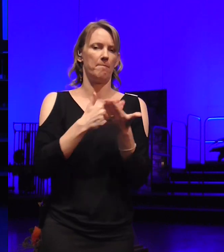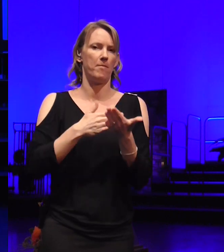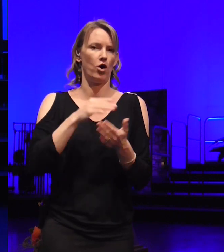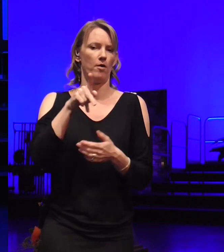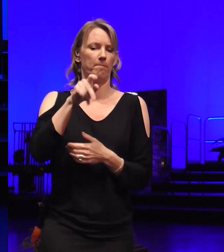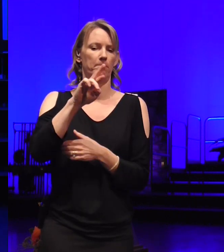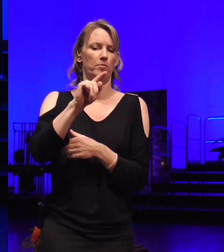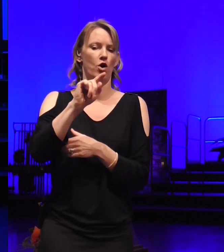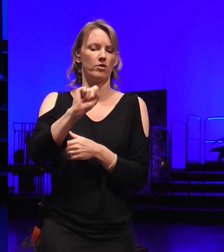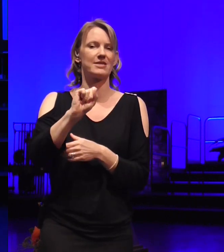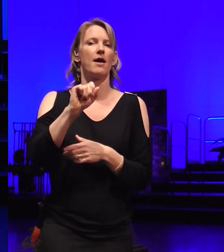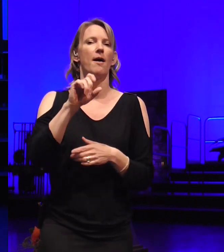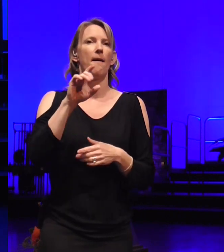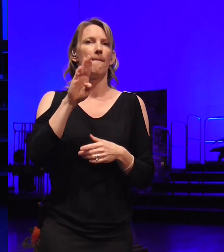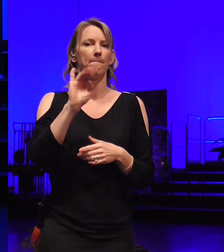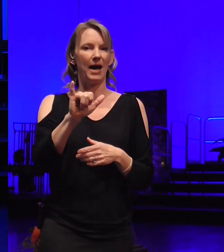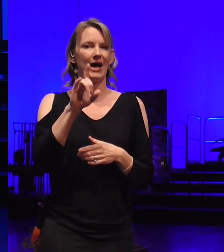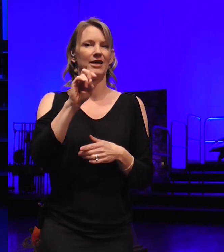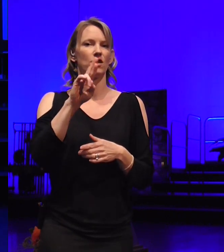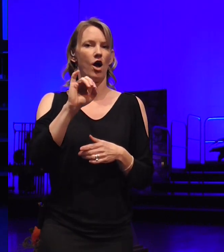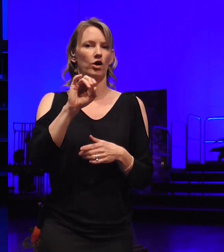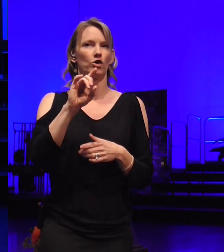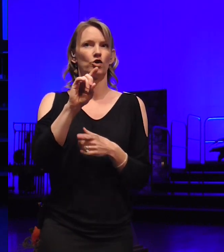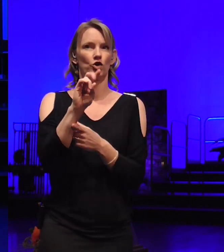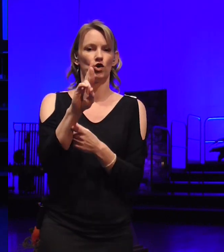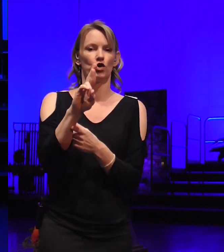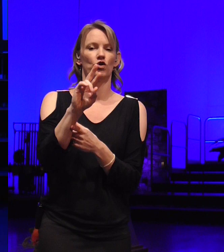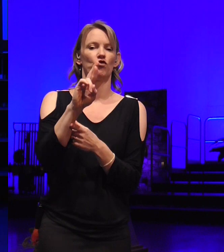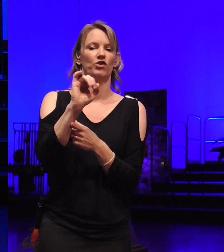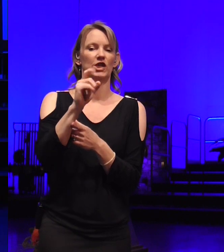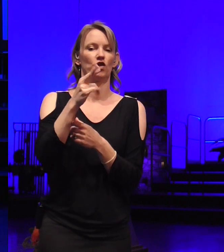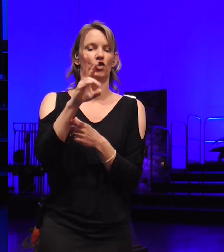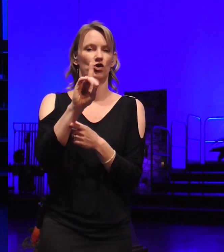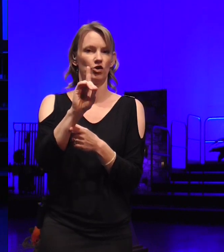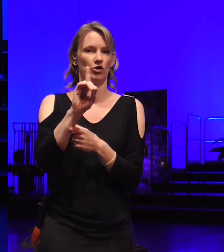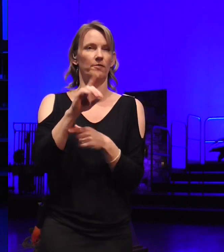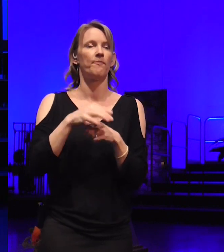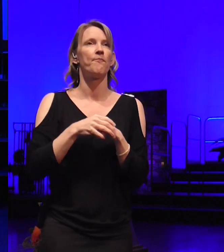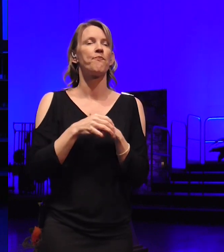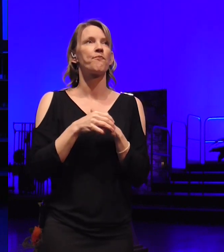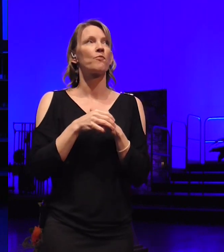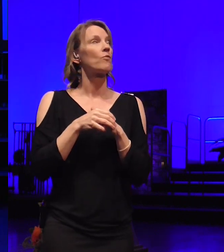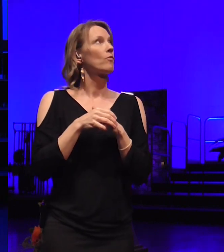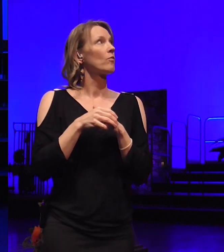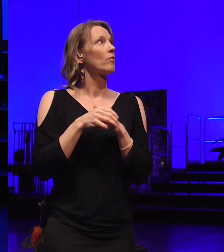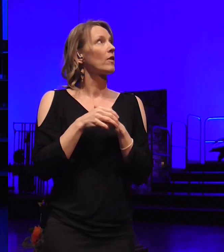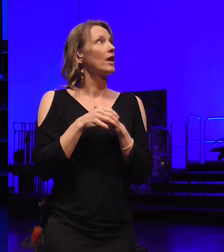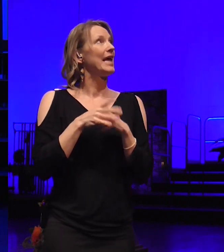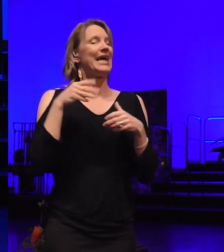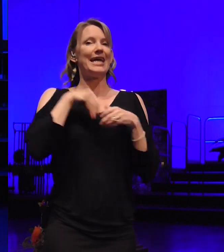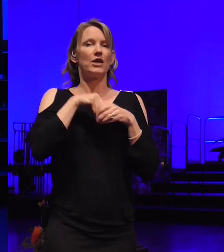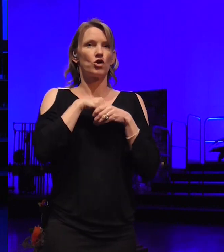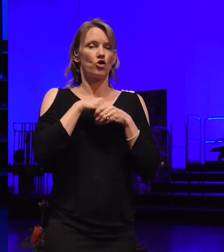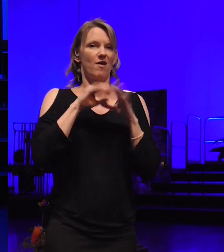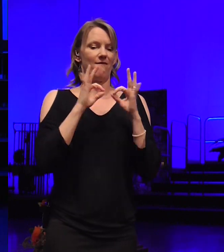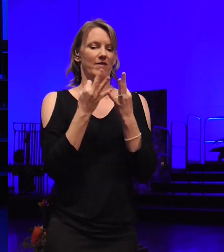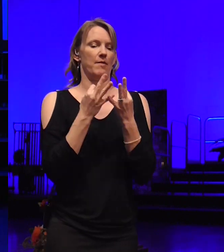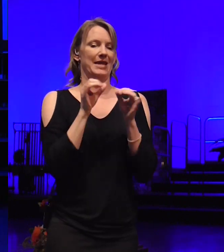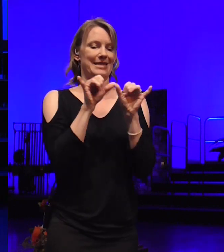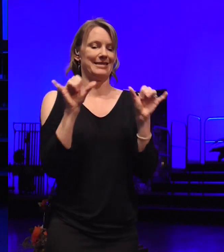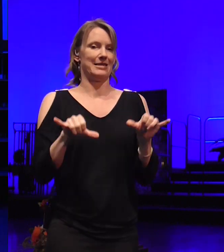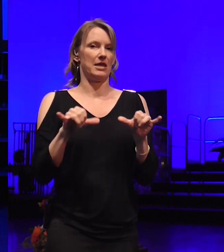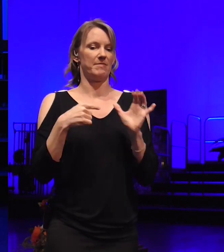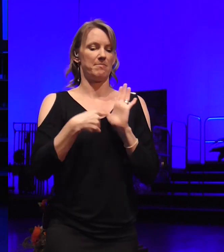Dr. Richard Schwartz. And this book is about healing trauma and restoring wholeness with the internal family systems model